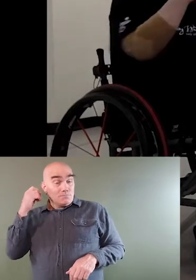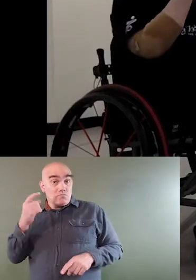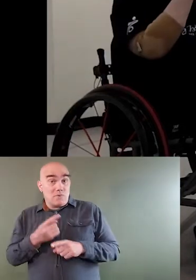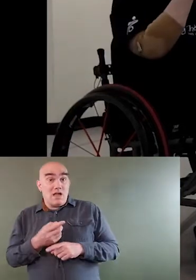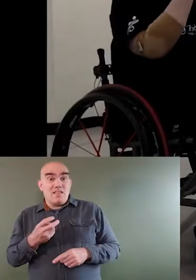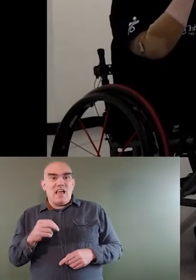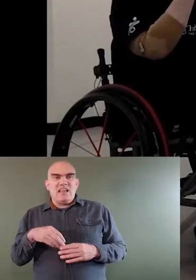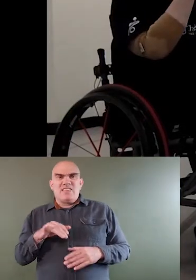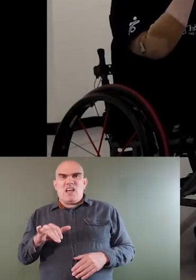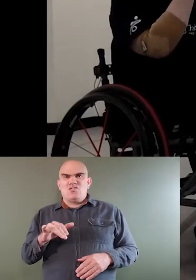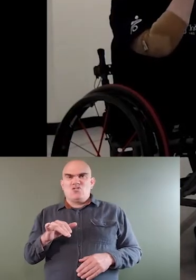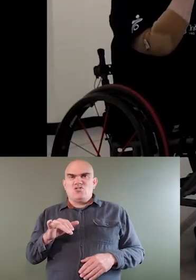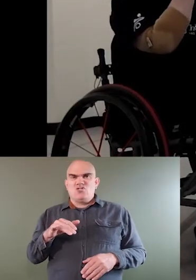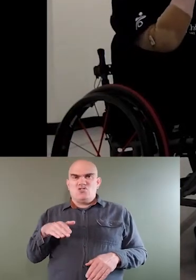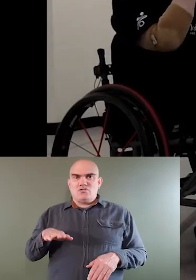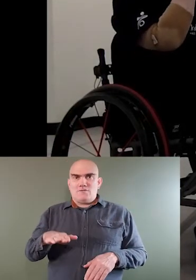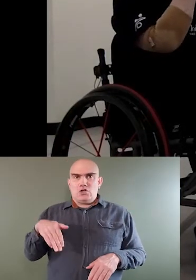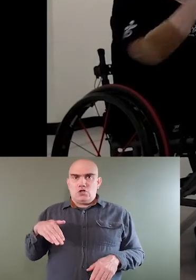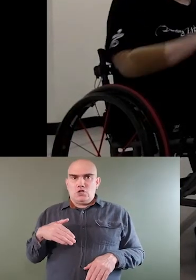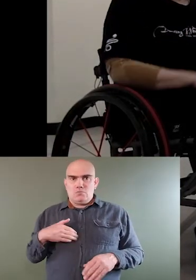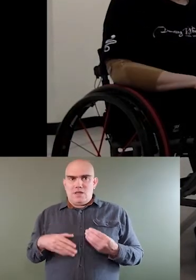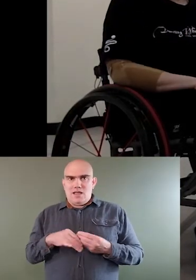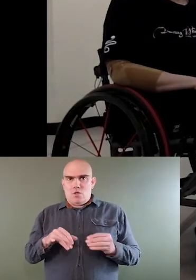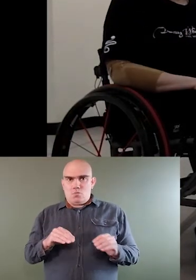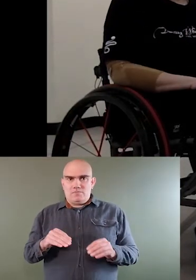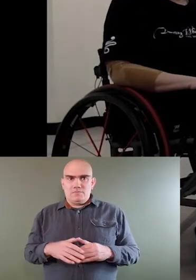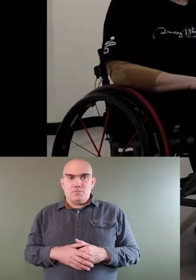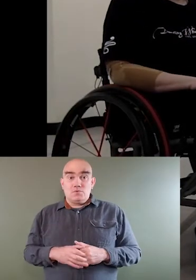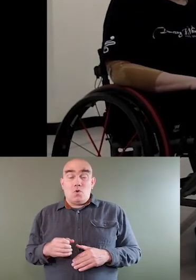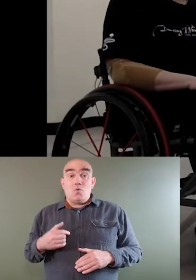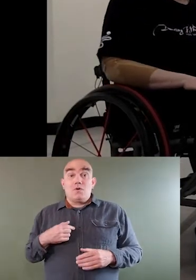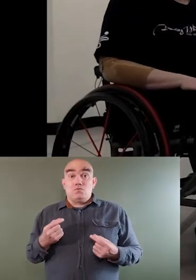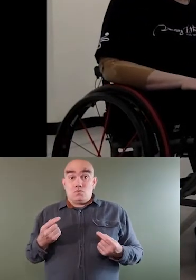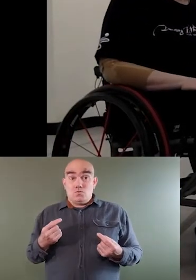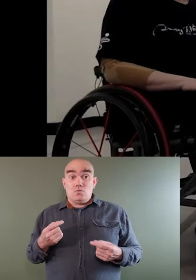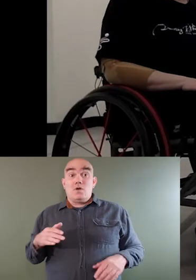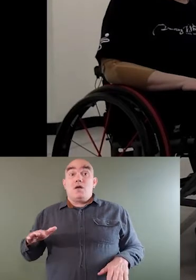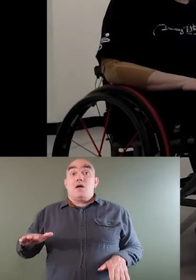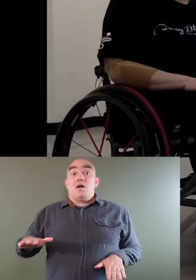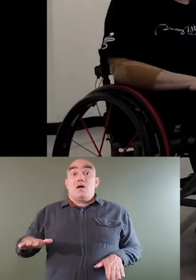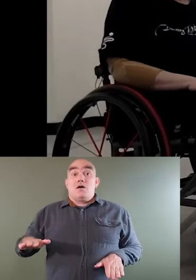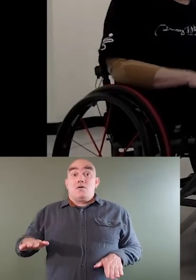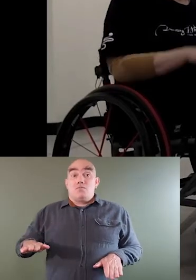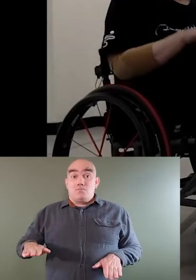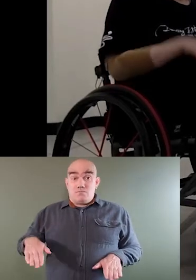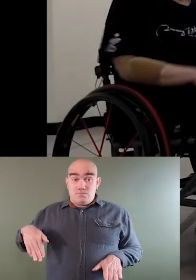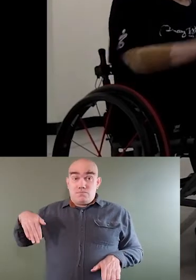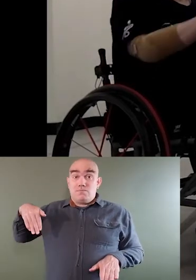a shuffle, we have this movement. So we have right side,